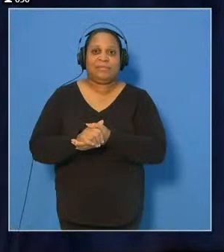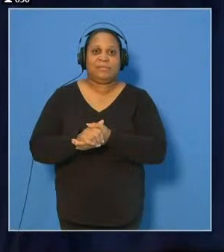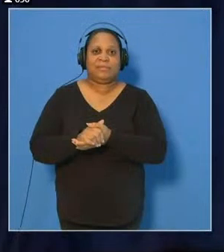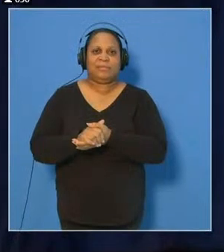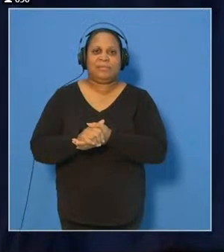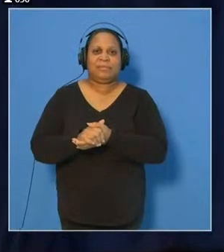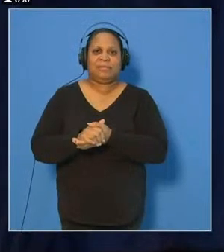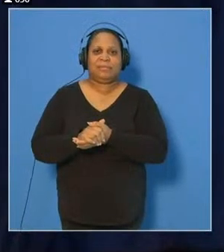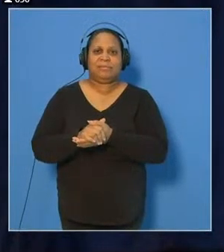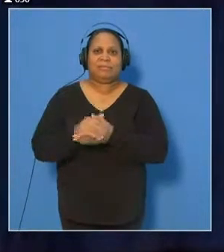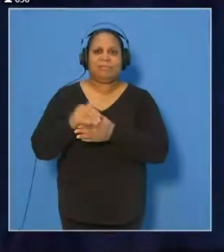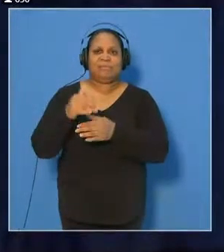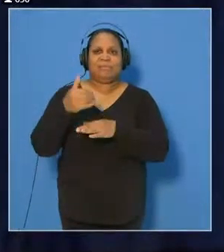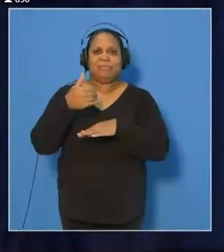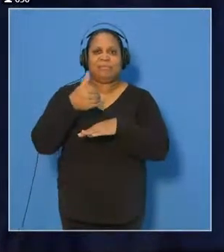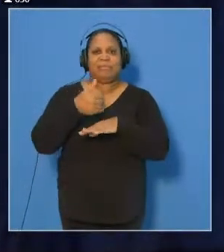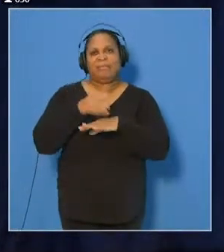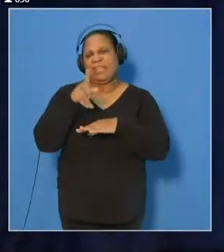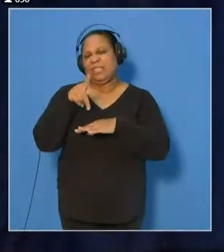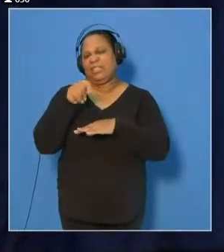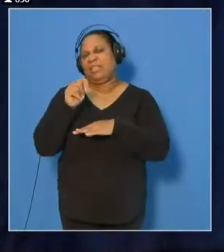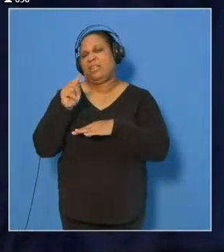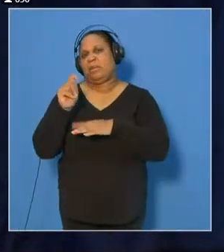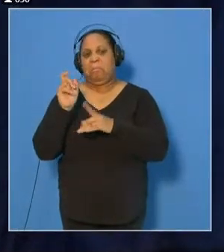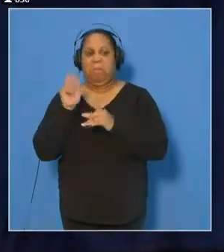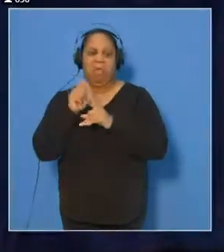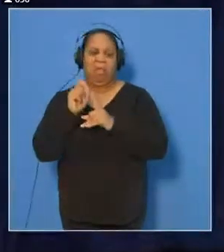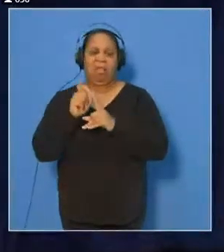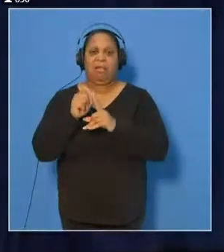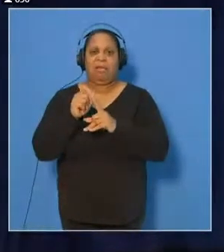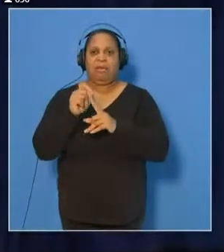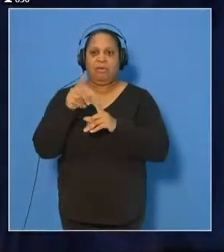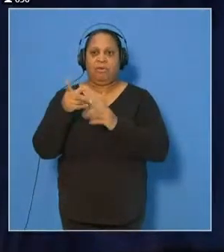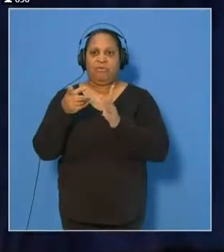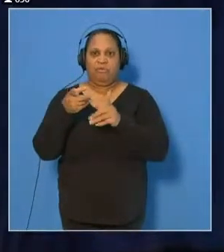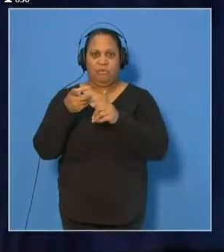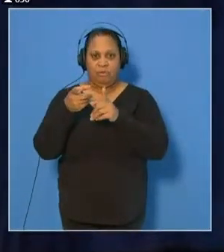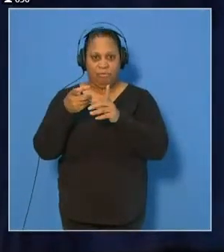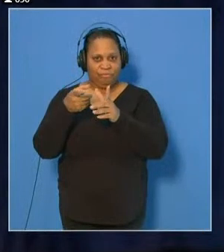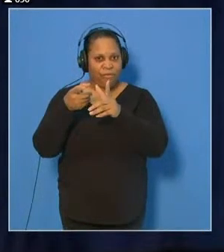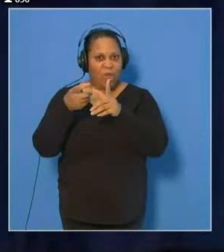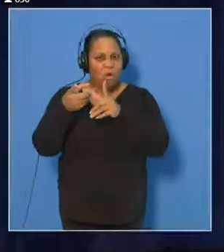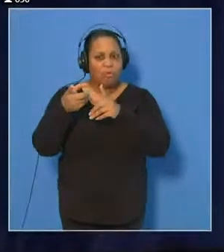I was sending a petty request on this particular incident that I've talked about.